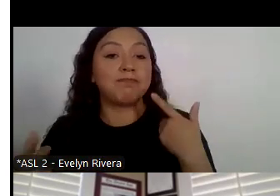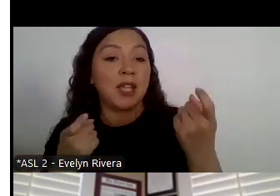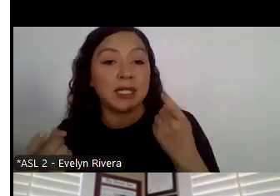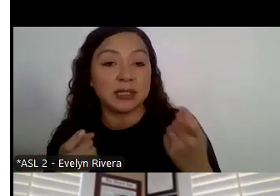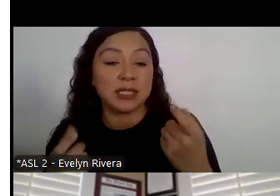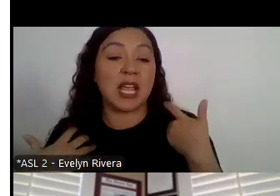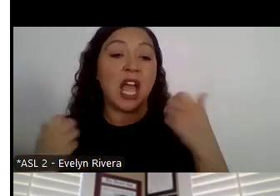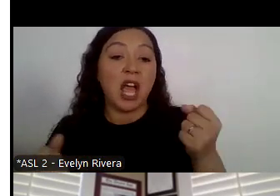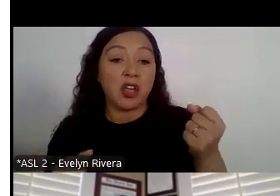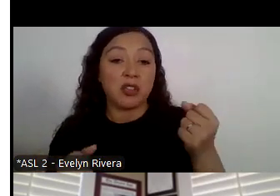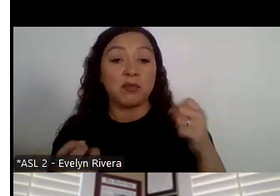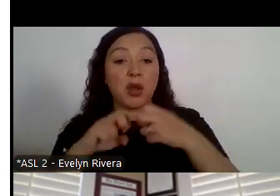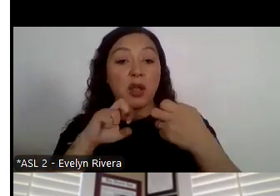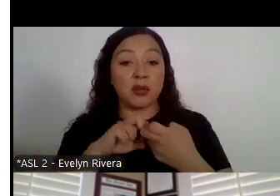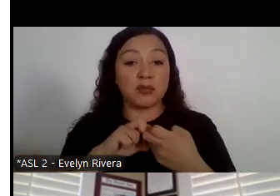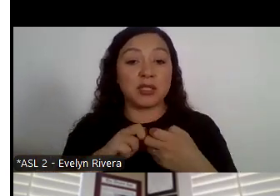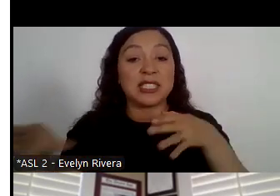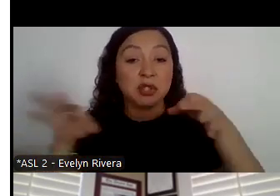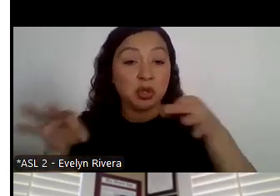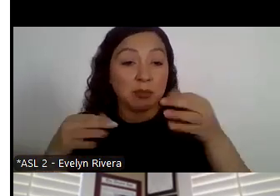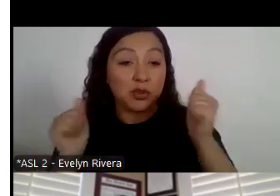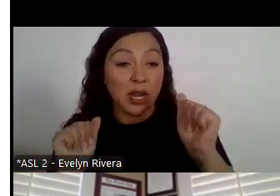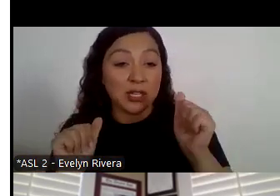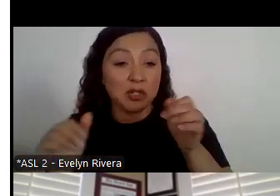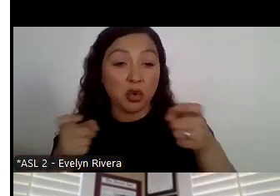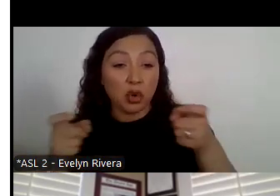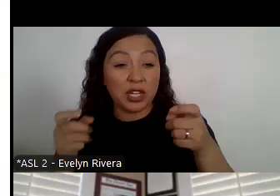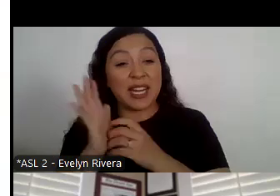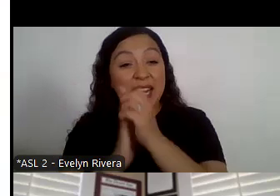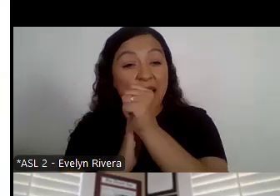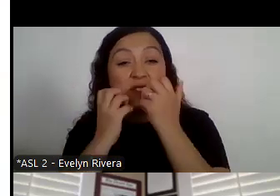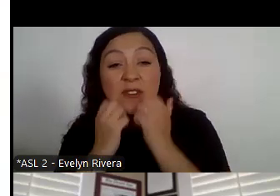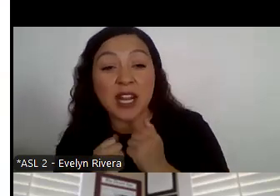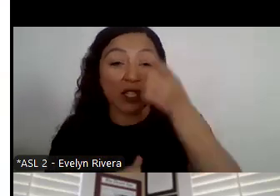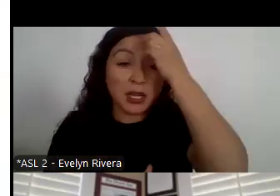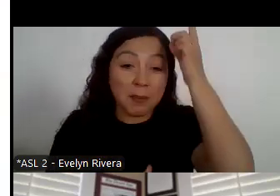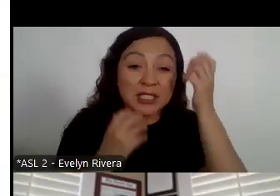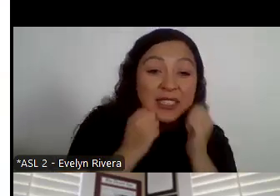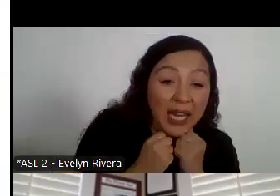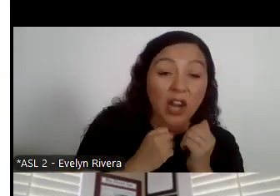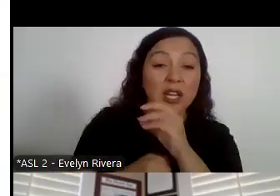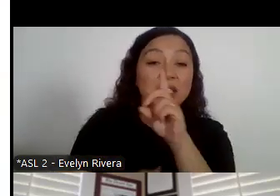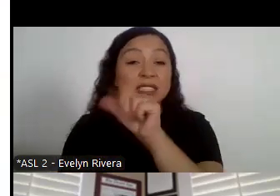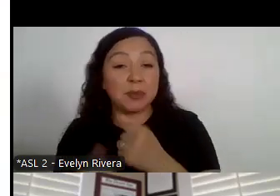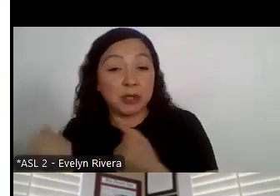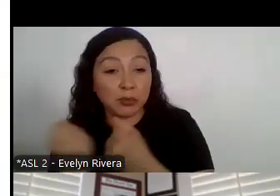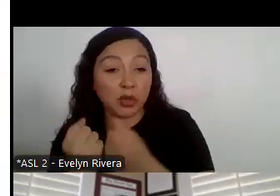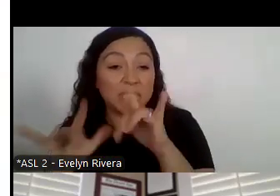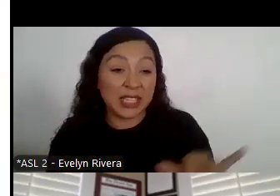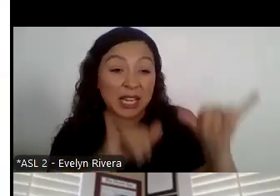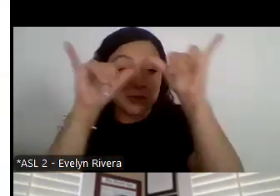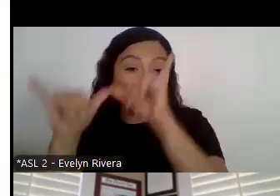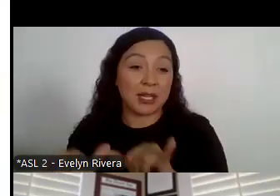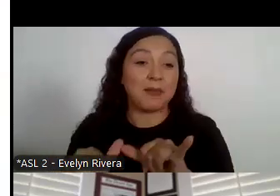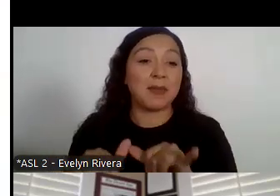and disability supports at the same time, encountering delay, redirection, and paperwork at every